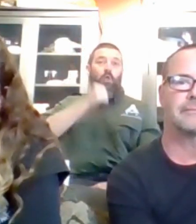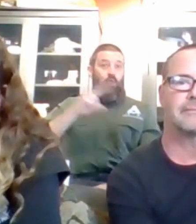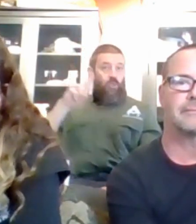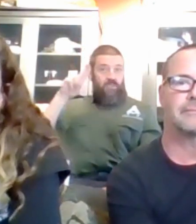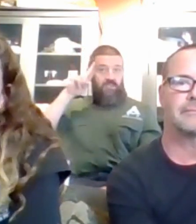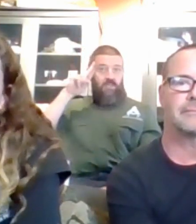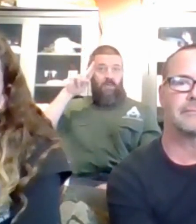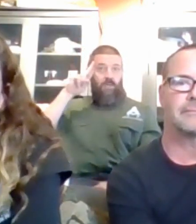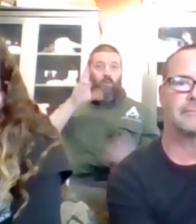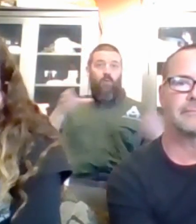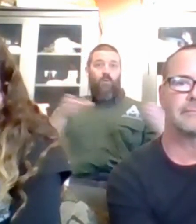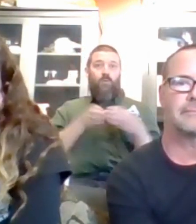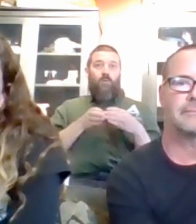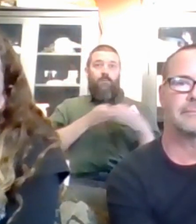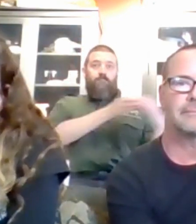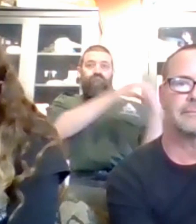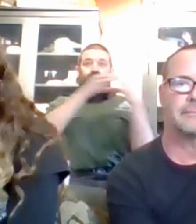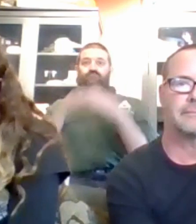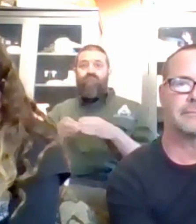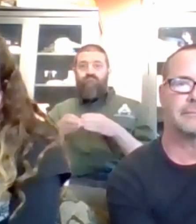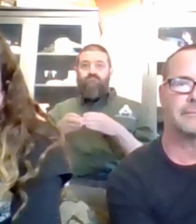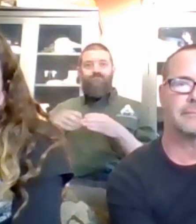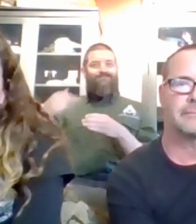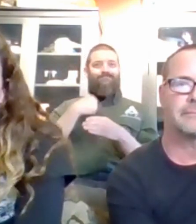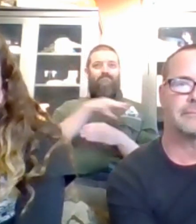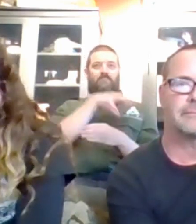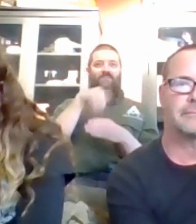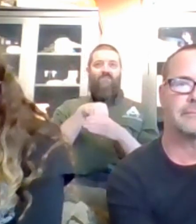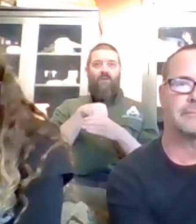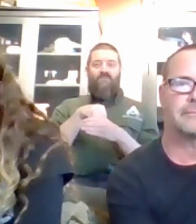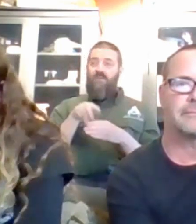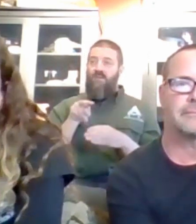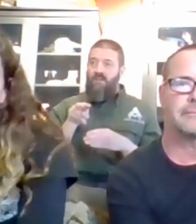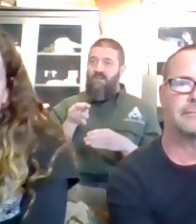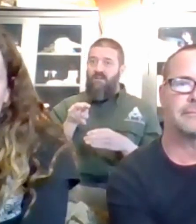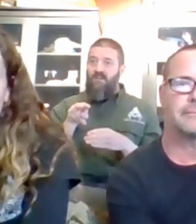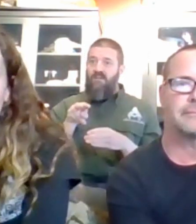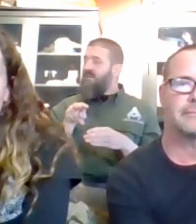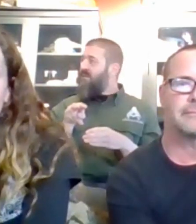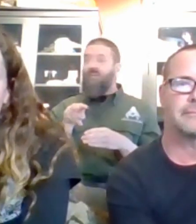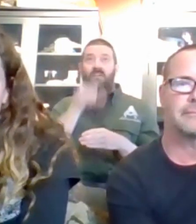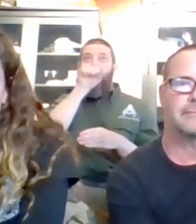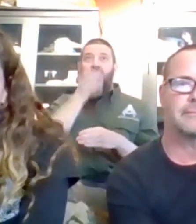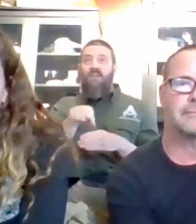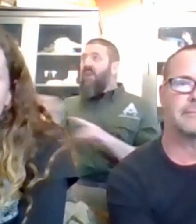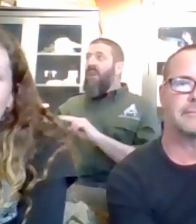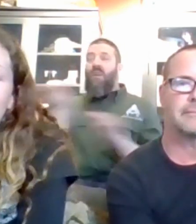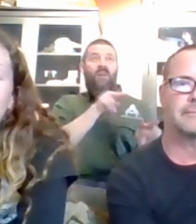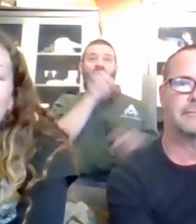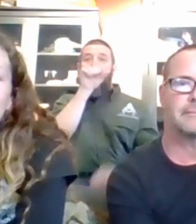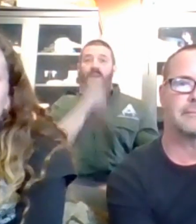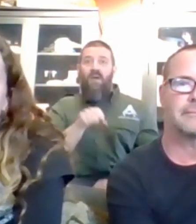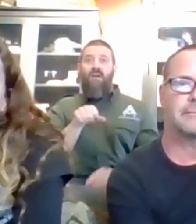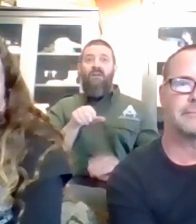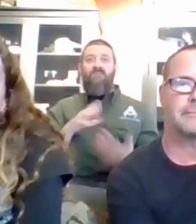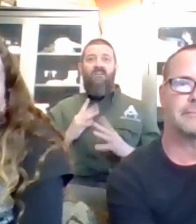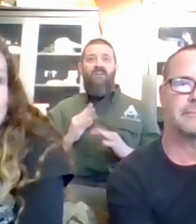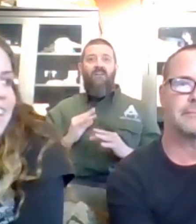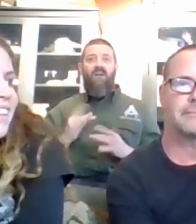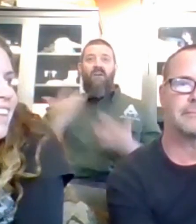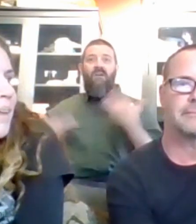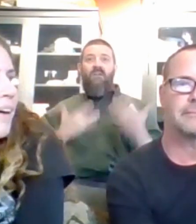then I pulled aside my friend May, and I was like, hey, so we have to do our silver award anyways, and we both really loved